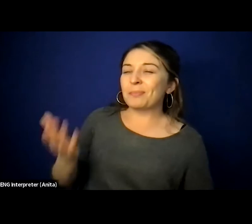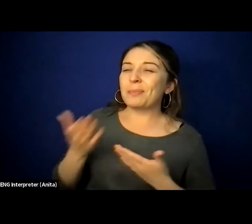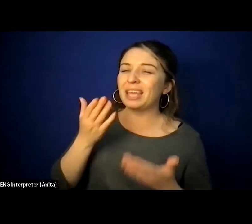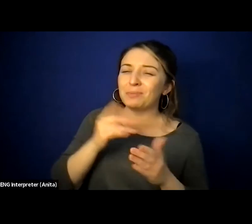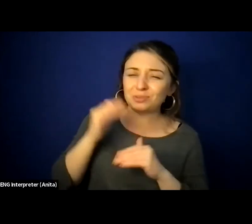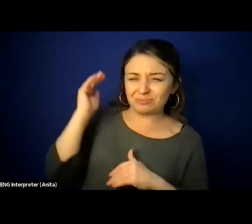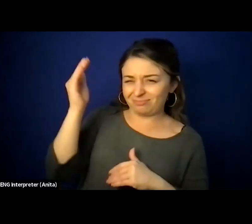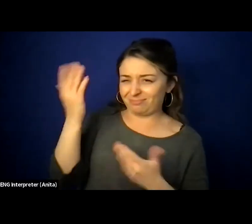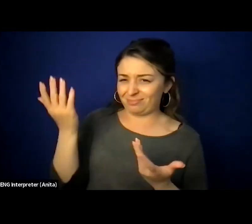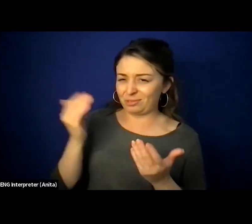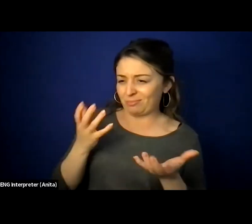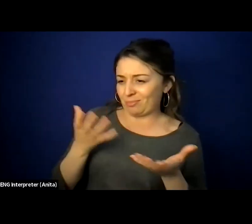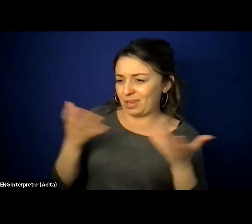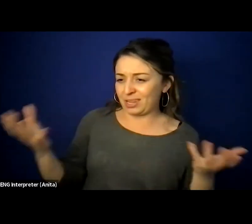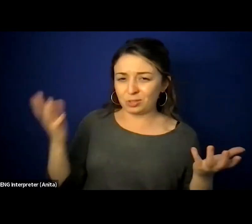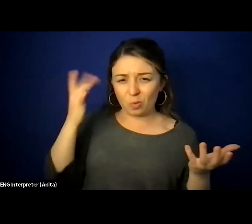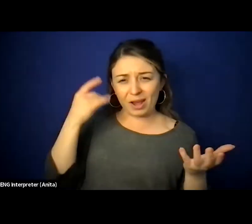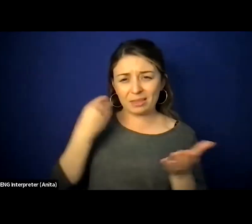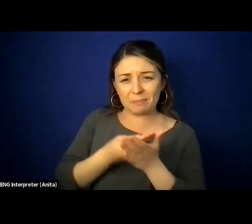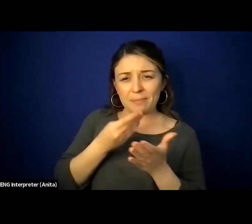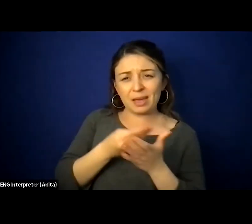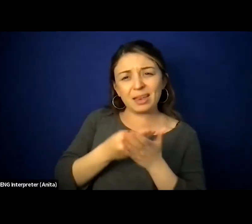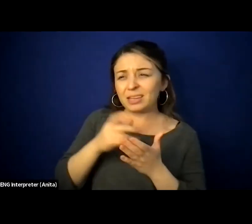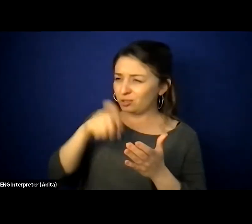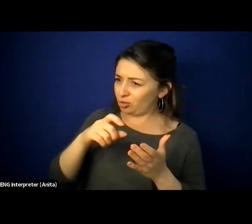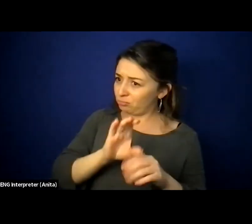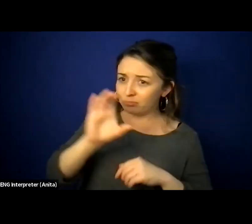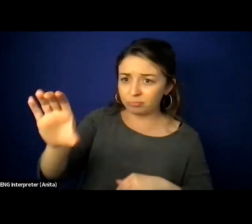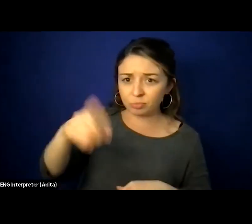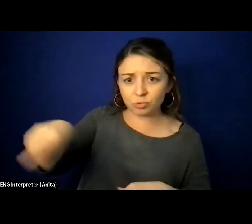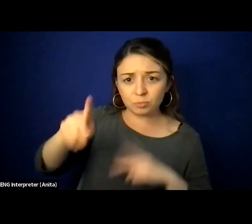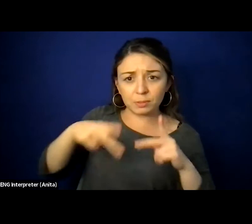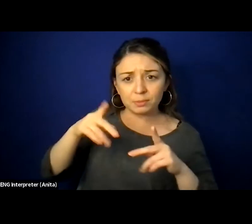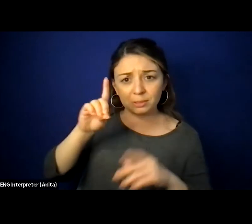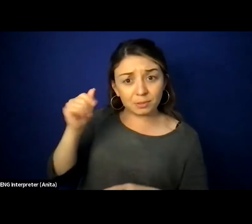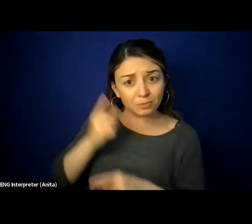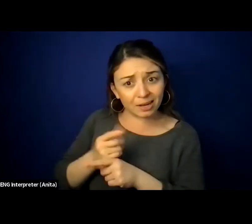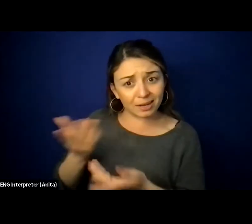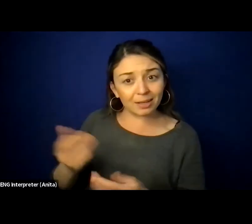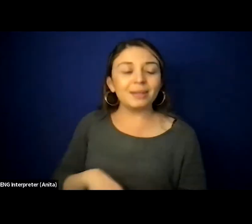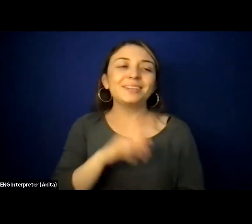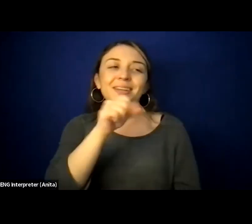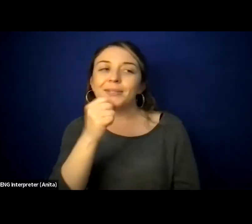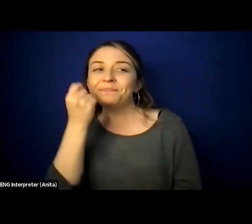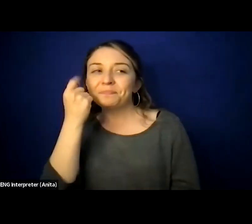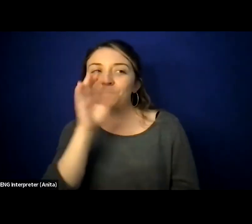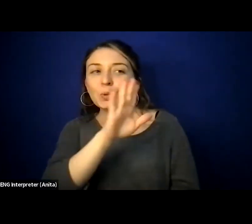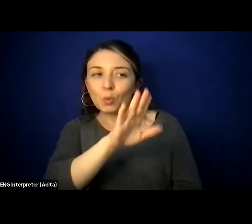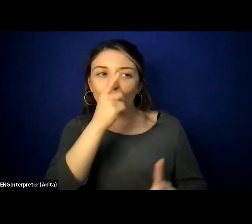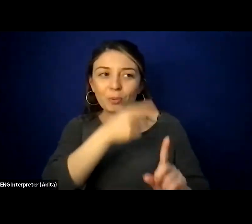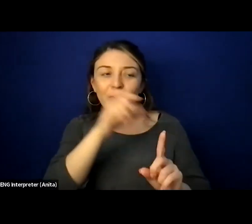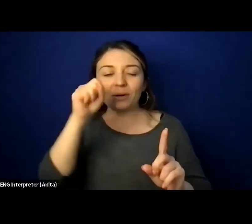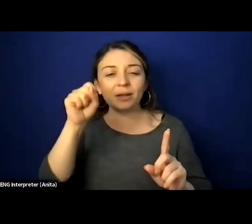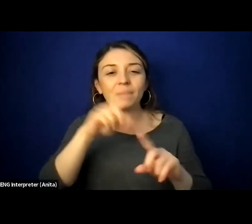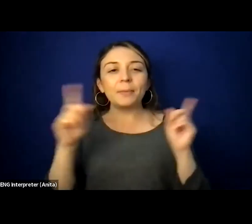because some of those dollars raised did good things for people with disabilities. I hear you. But for